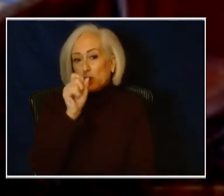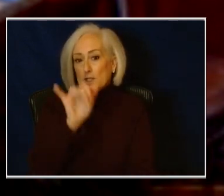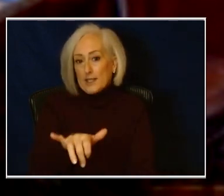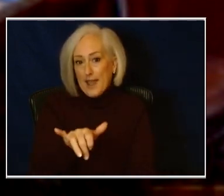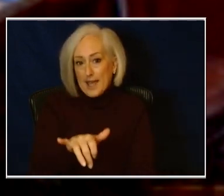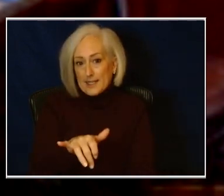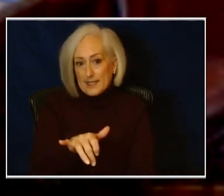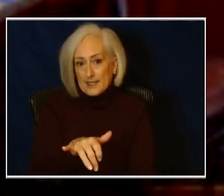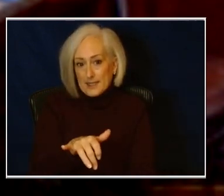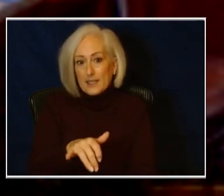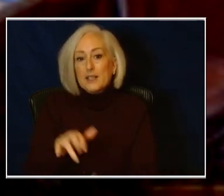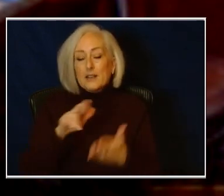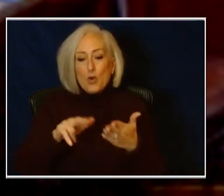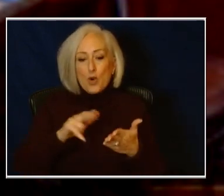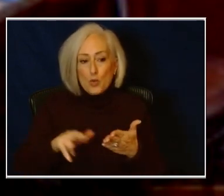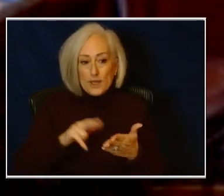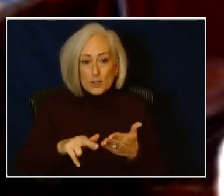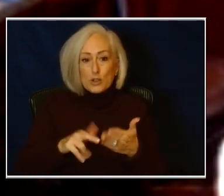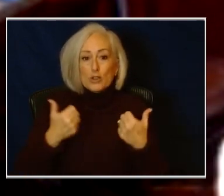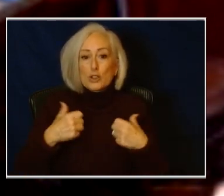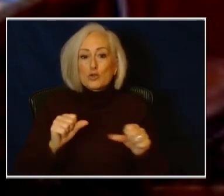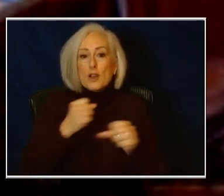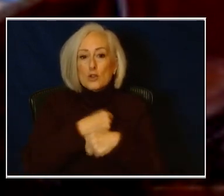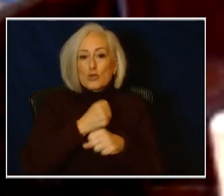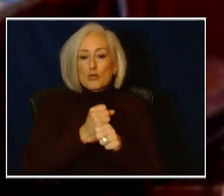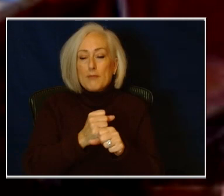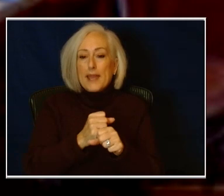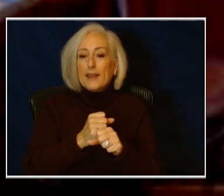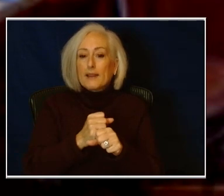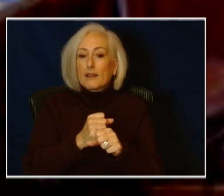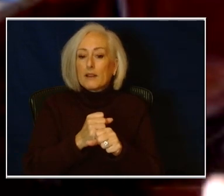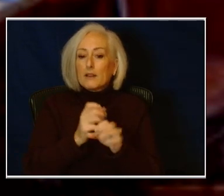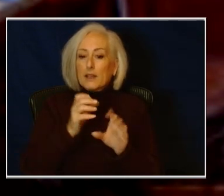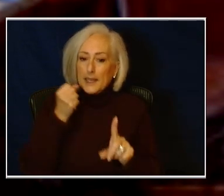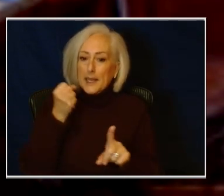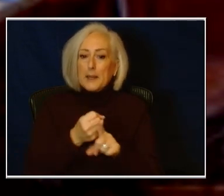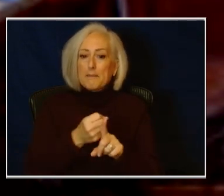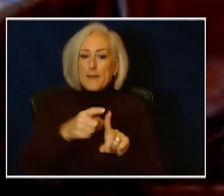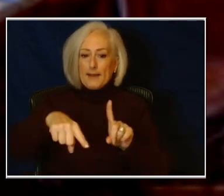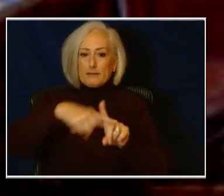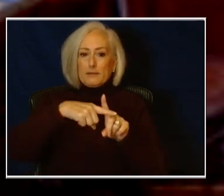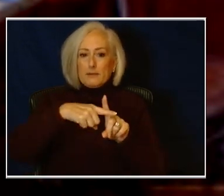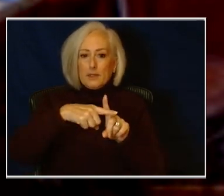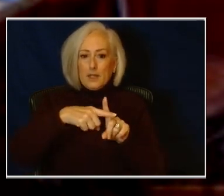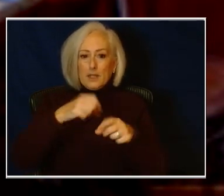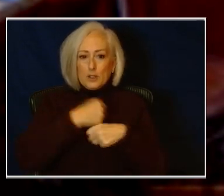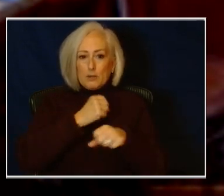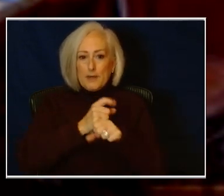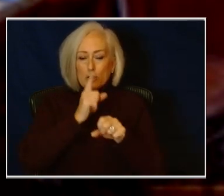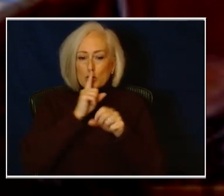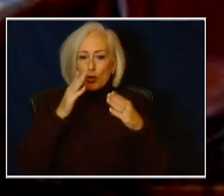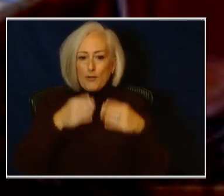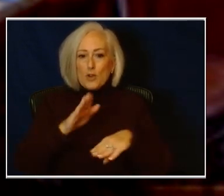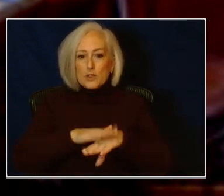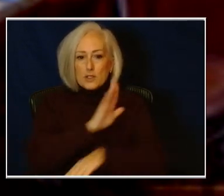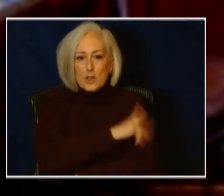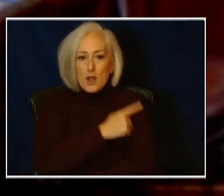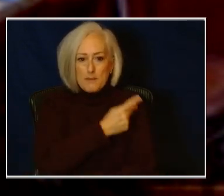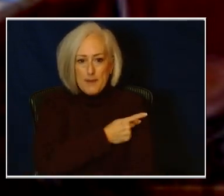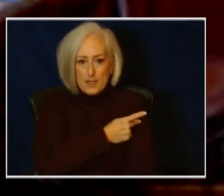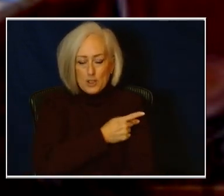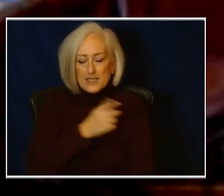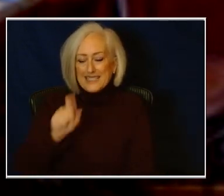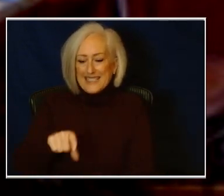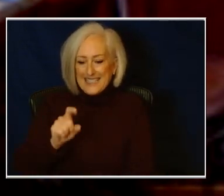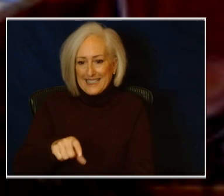about research and trying to make a difference to make sure that our research is laser focused on what patients want and need,